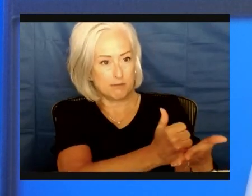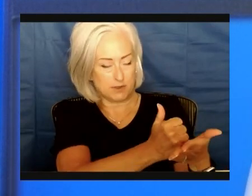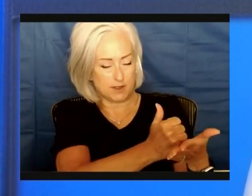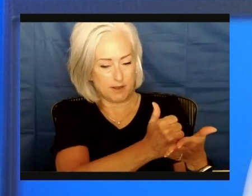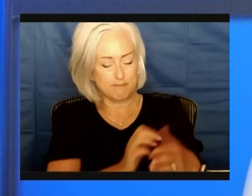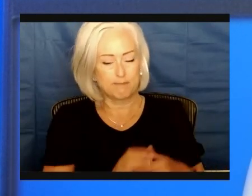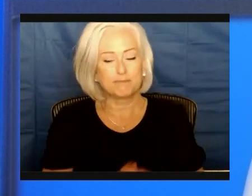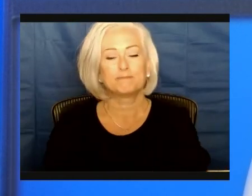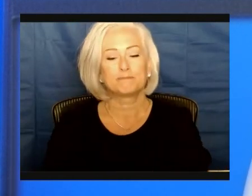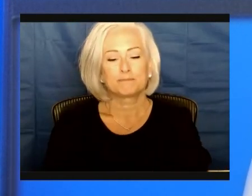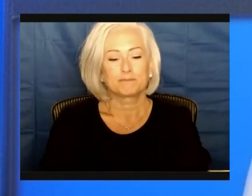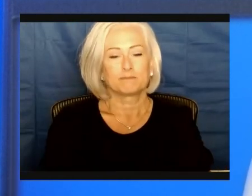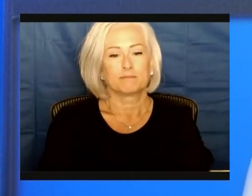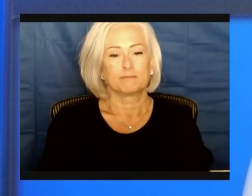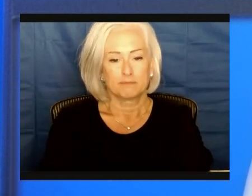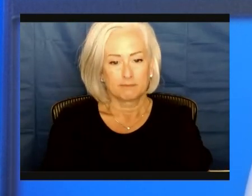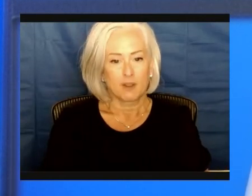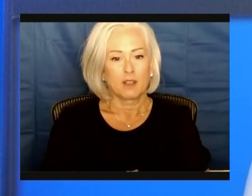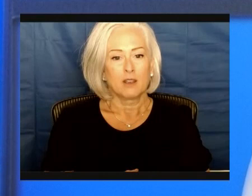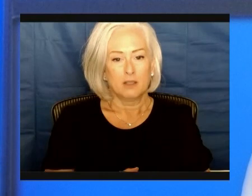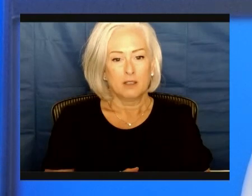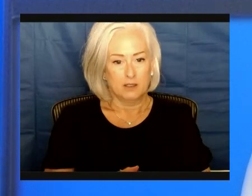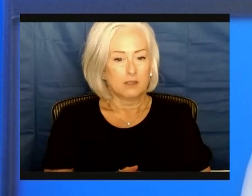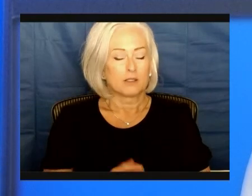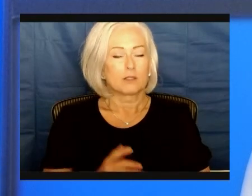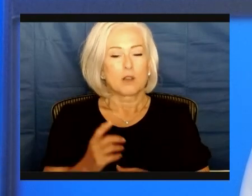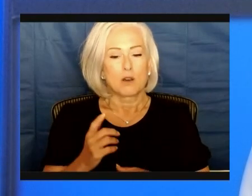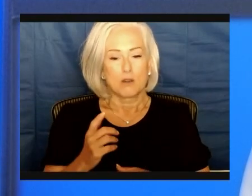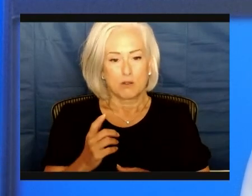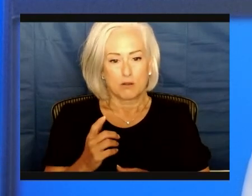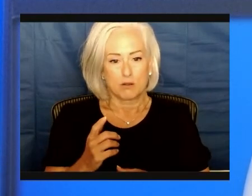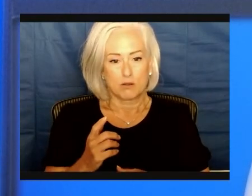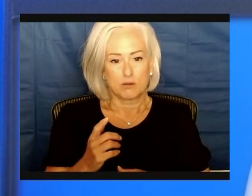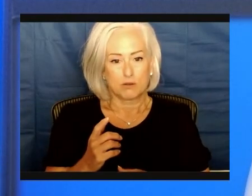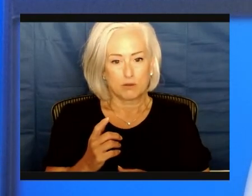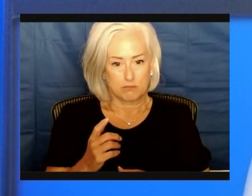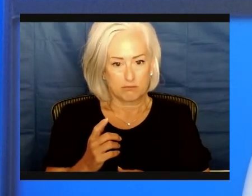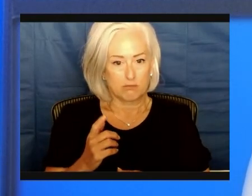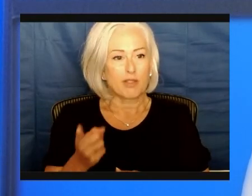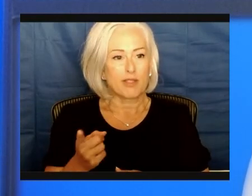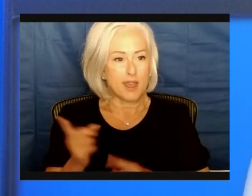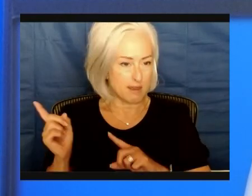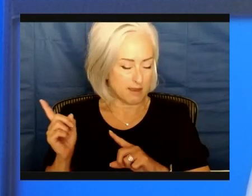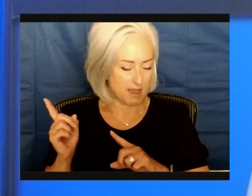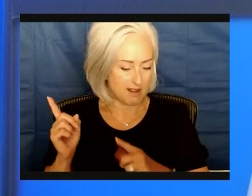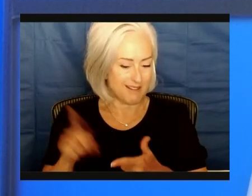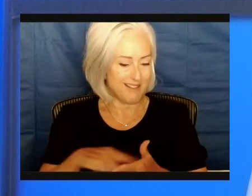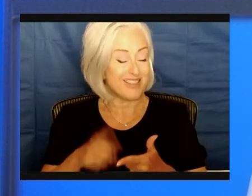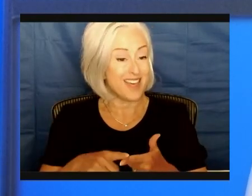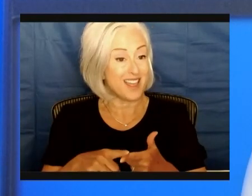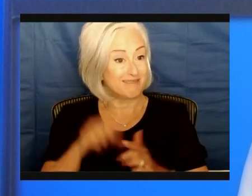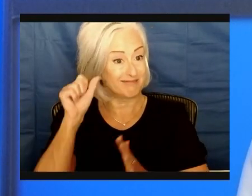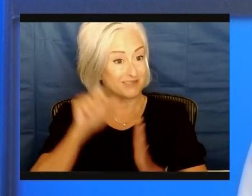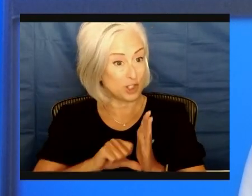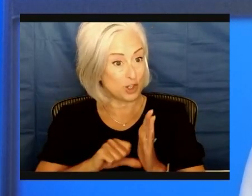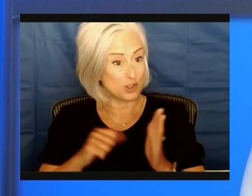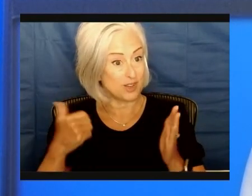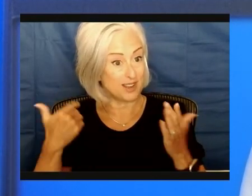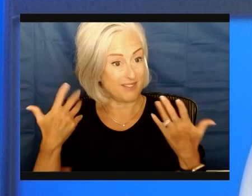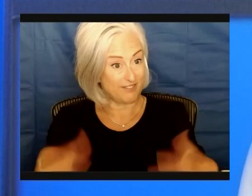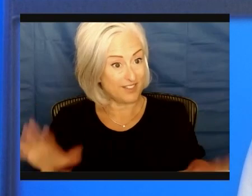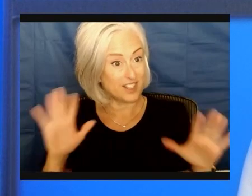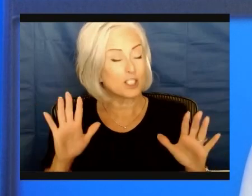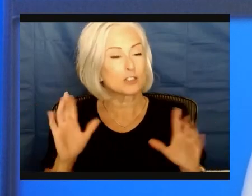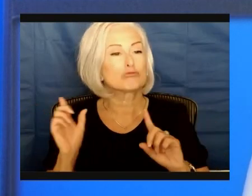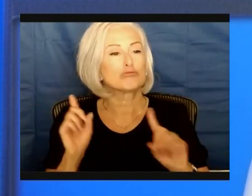this patient able to go to their work or to their school. Since most of these injuries occur in young